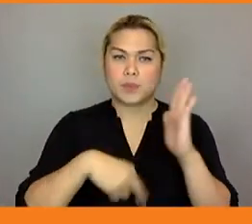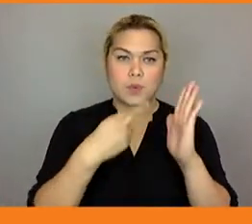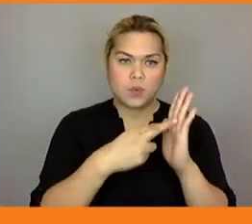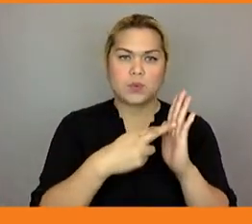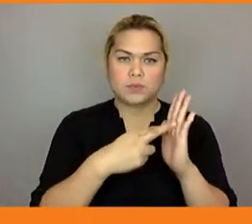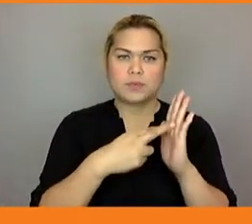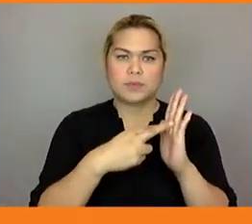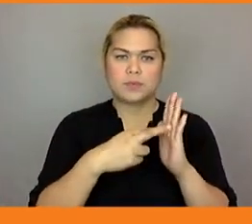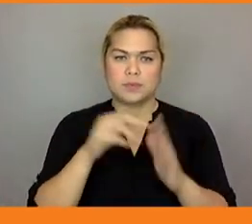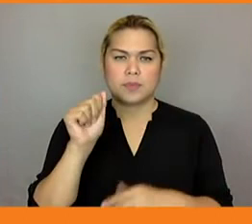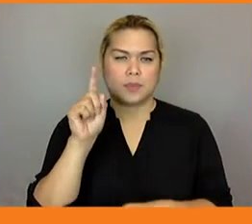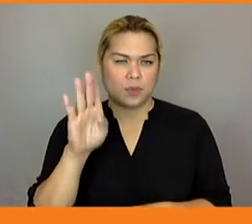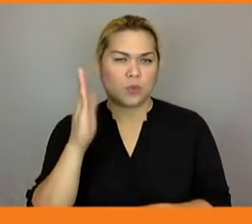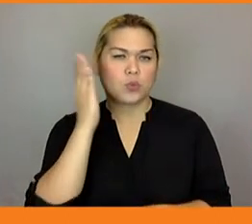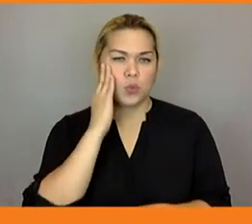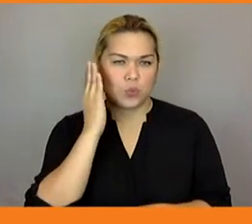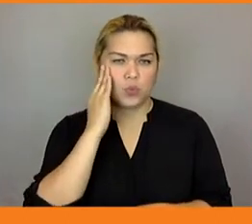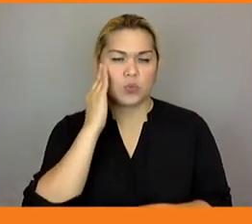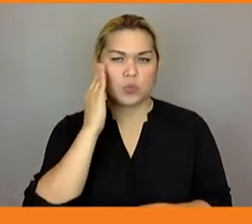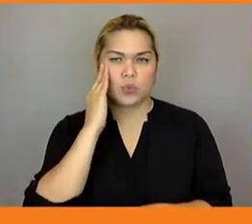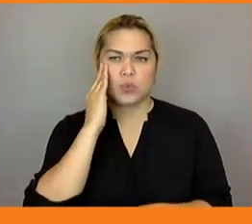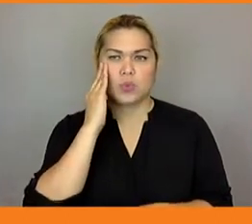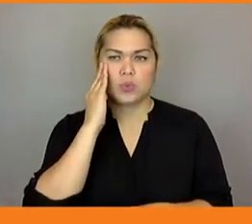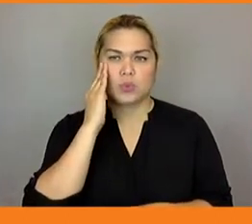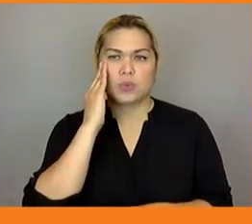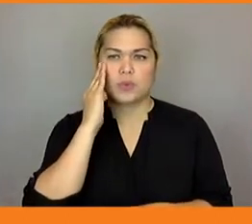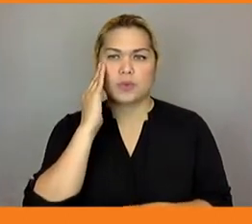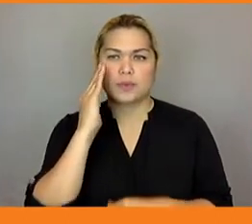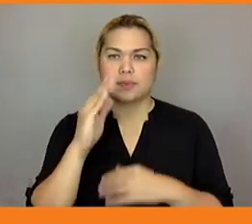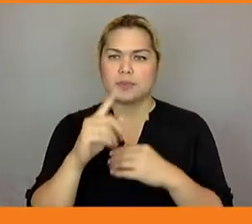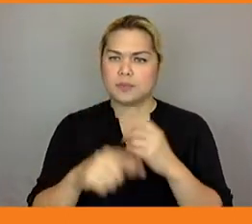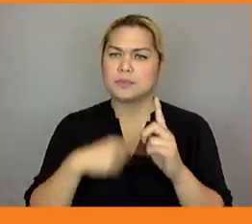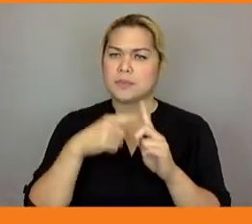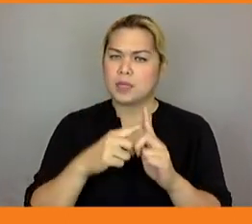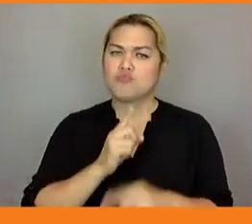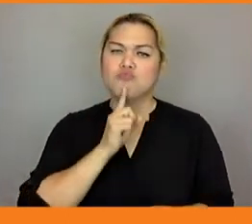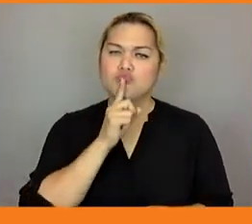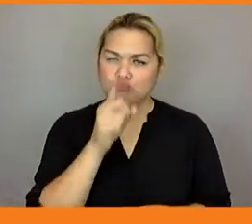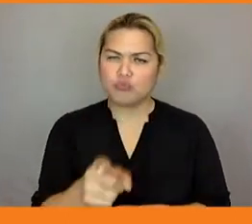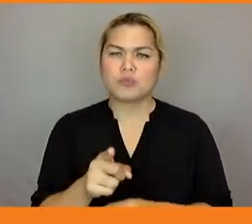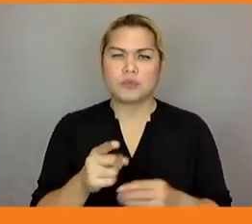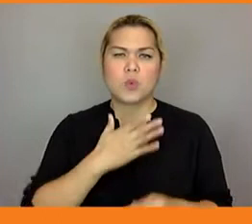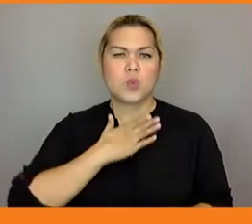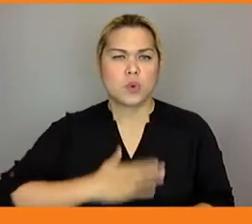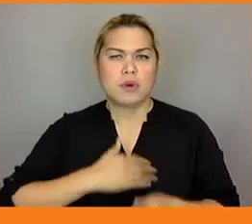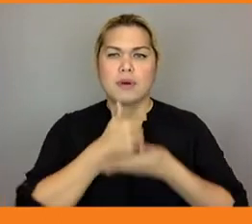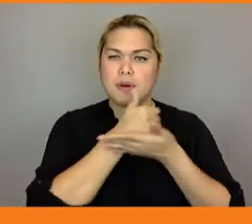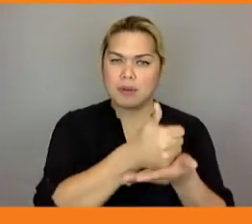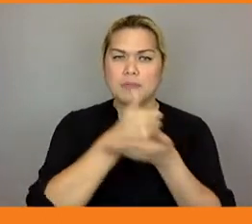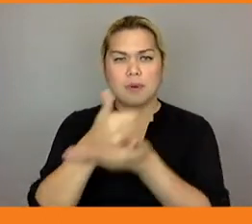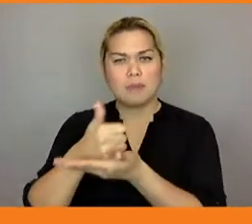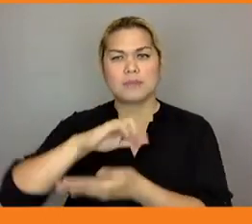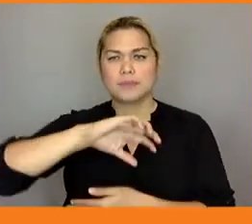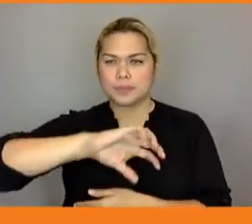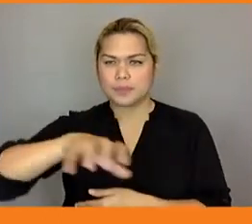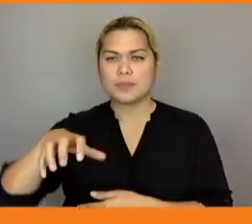We are more interested in helping our member countries to develop social protection programs, particularly on food security,